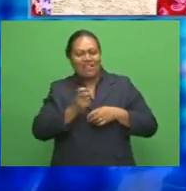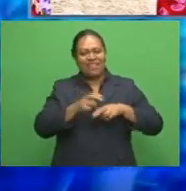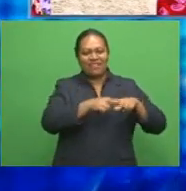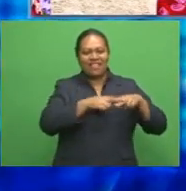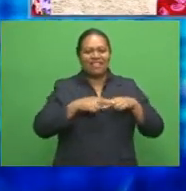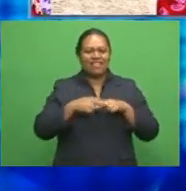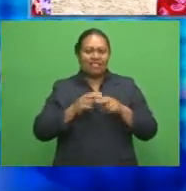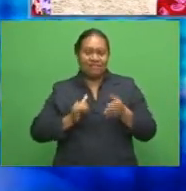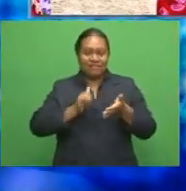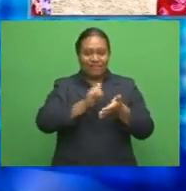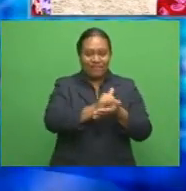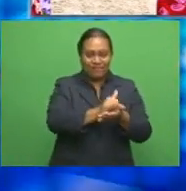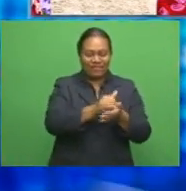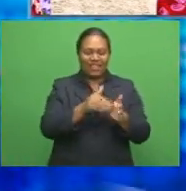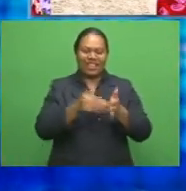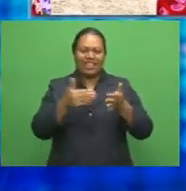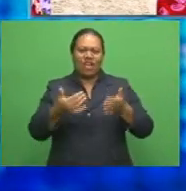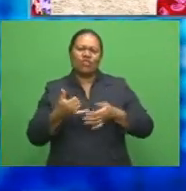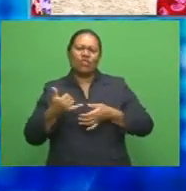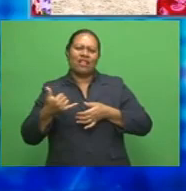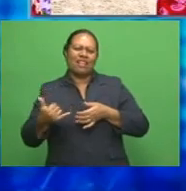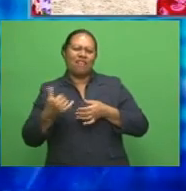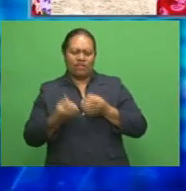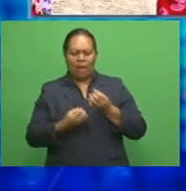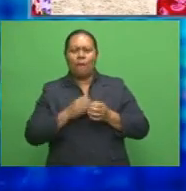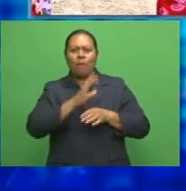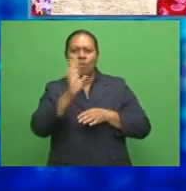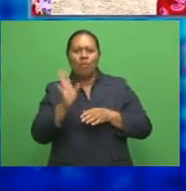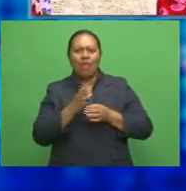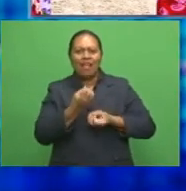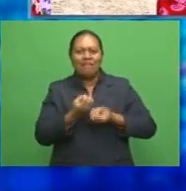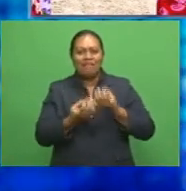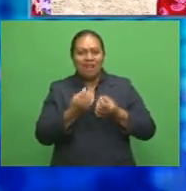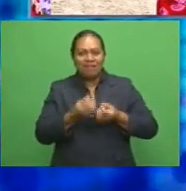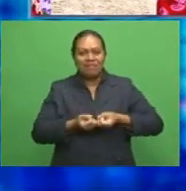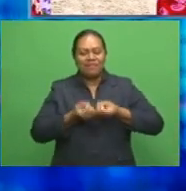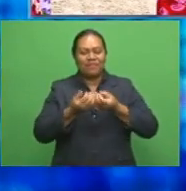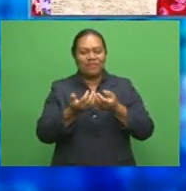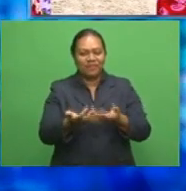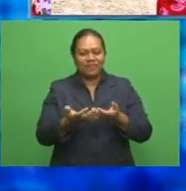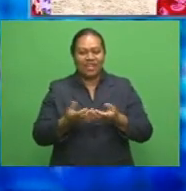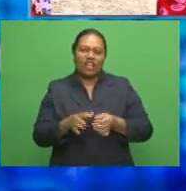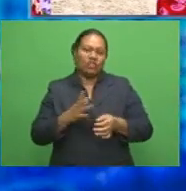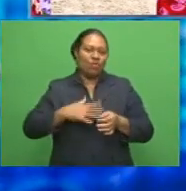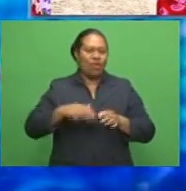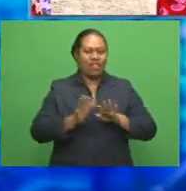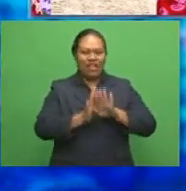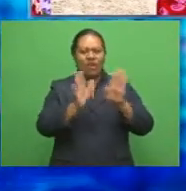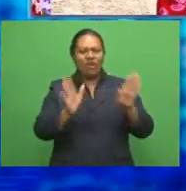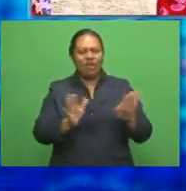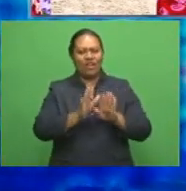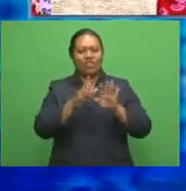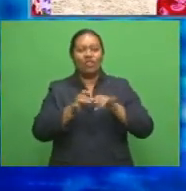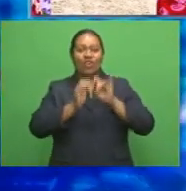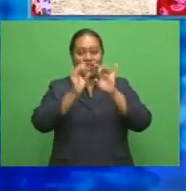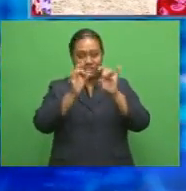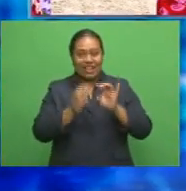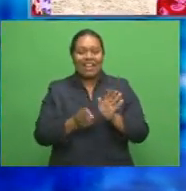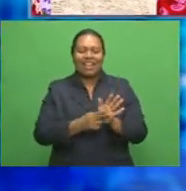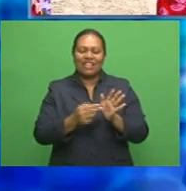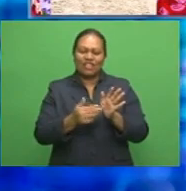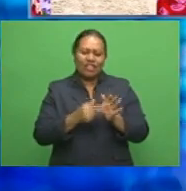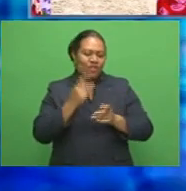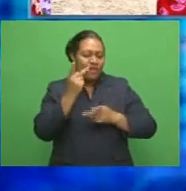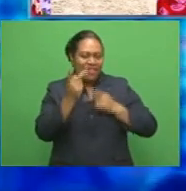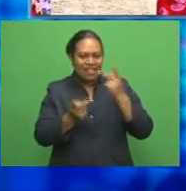has been selected to set up and lead the Bula Bubble campaign, which will offer attractive Fiji holiday packages to Australian and New Zealand